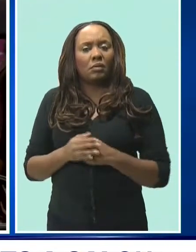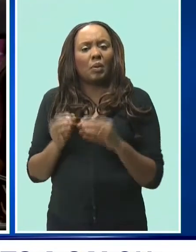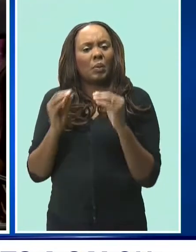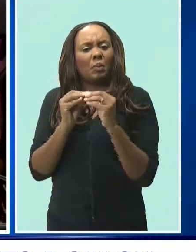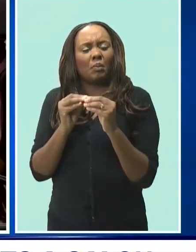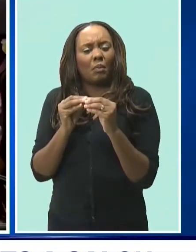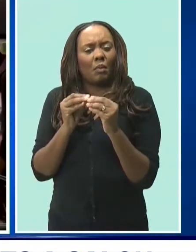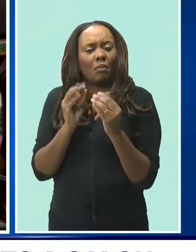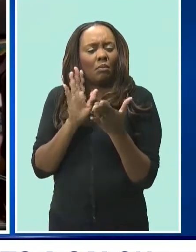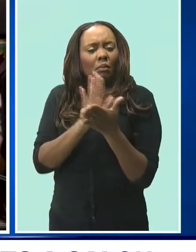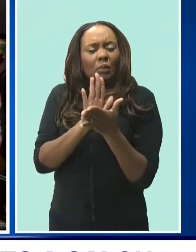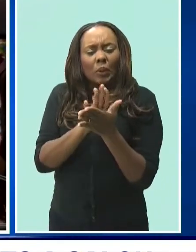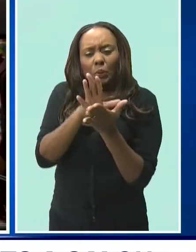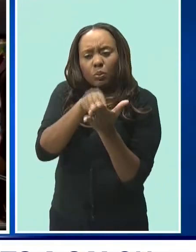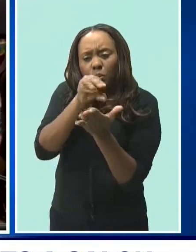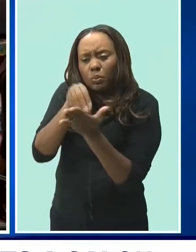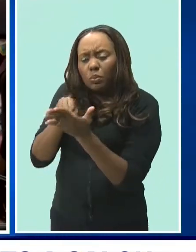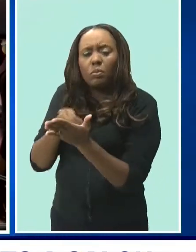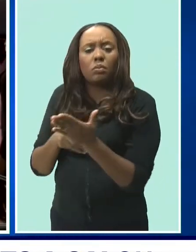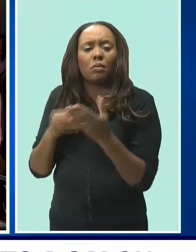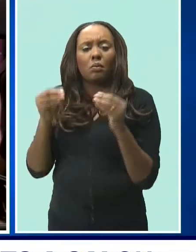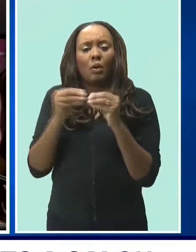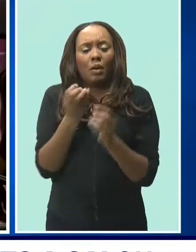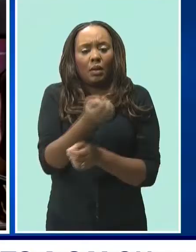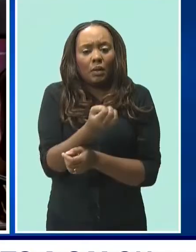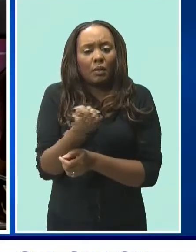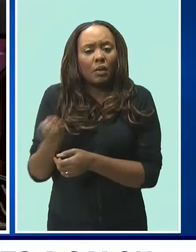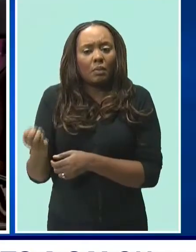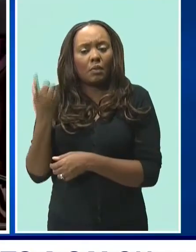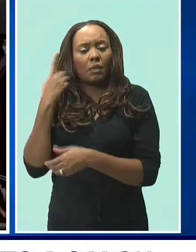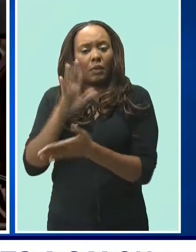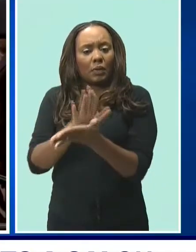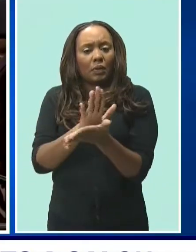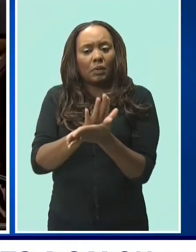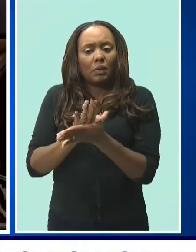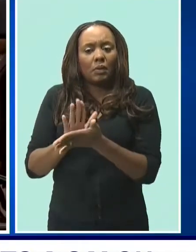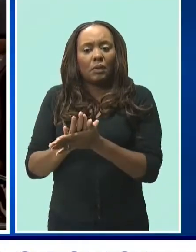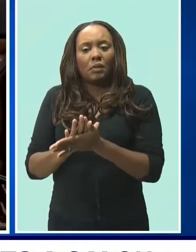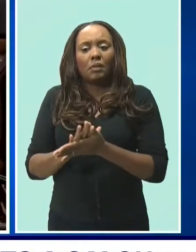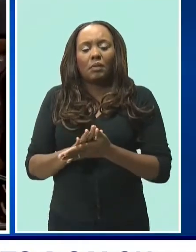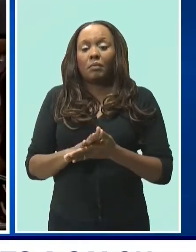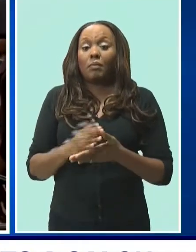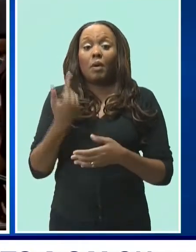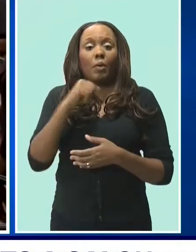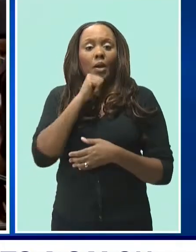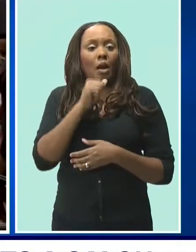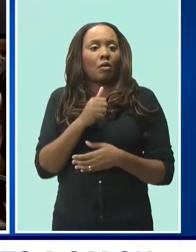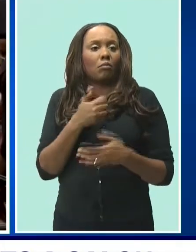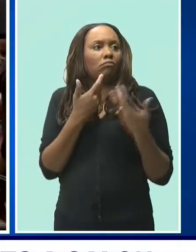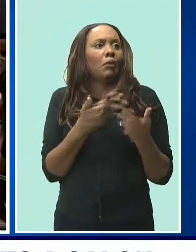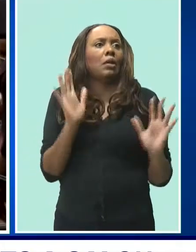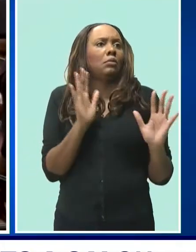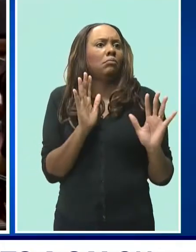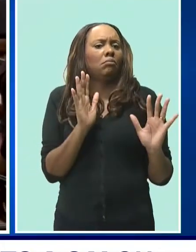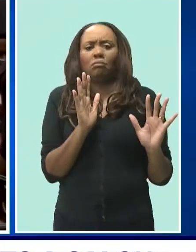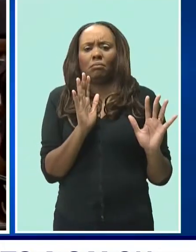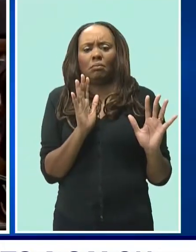schools, equipment, material for the schools. It's not going to stop here. Just we open the school and we go. We're